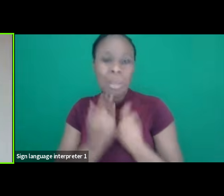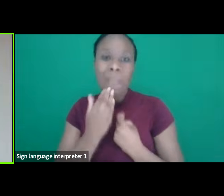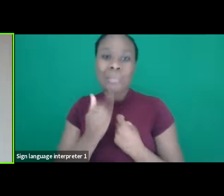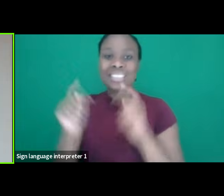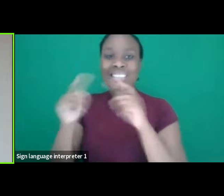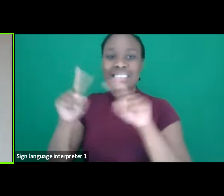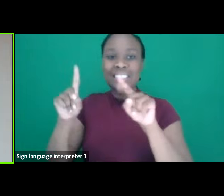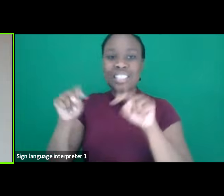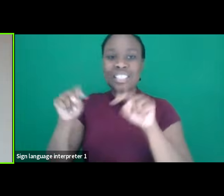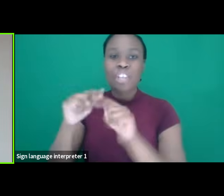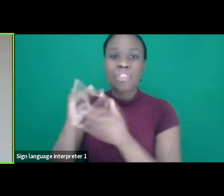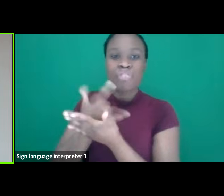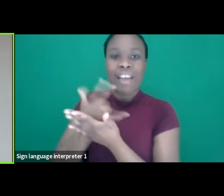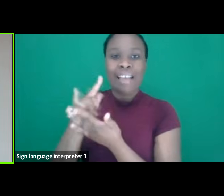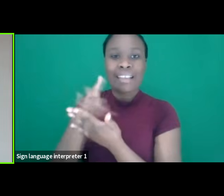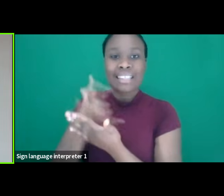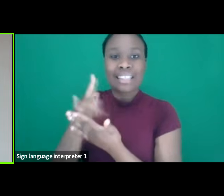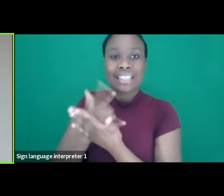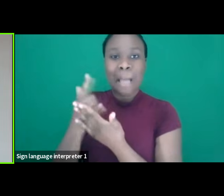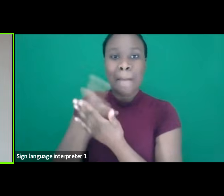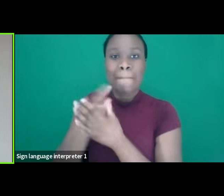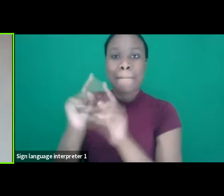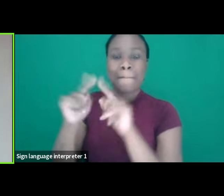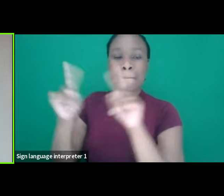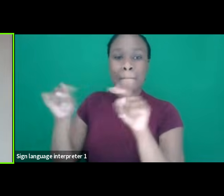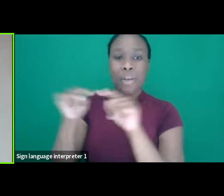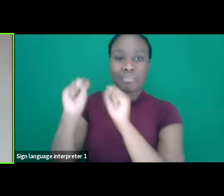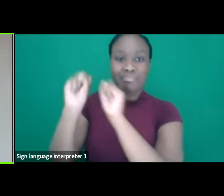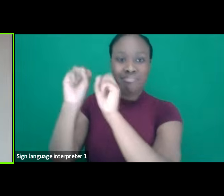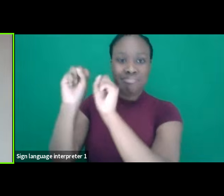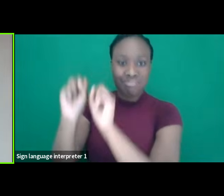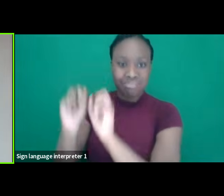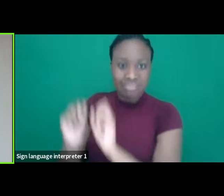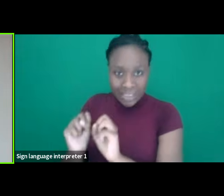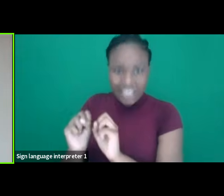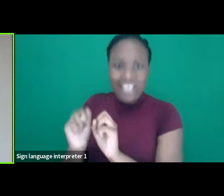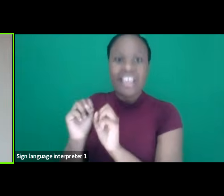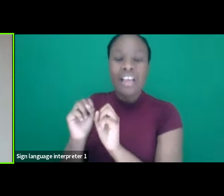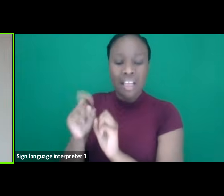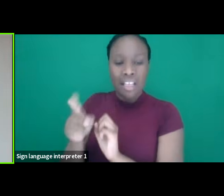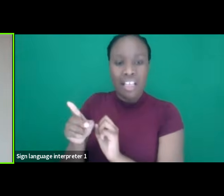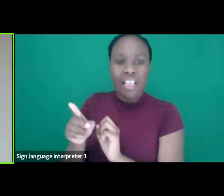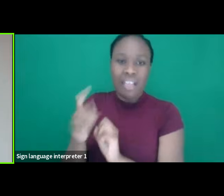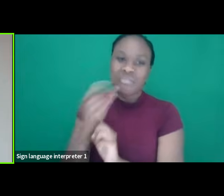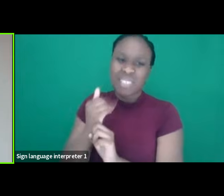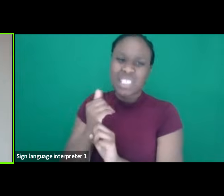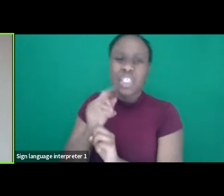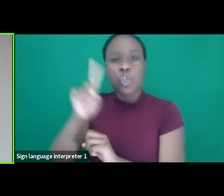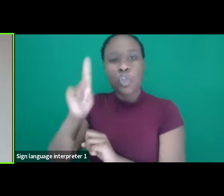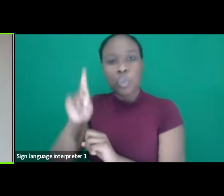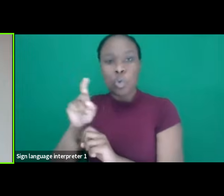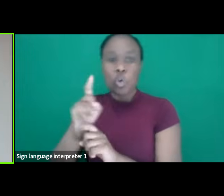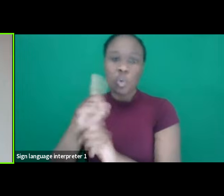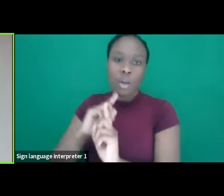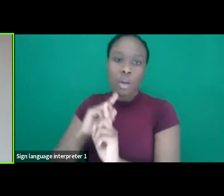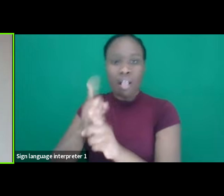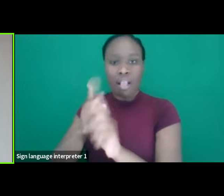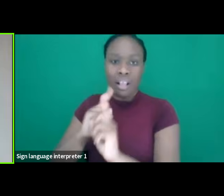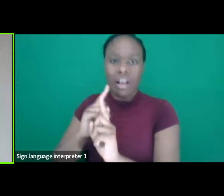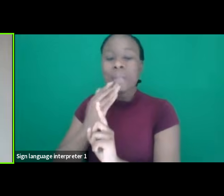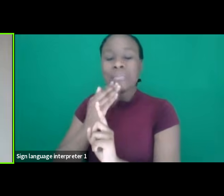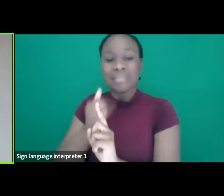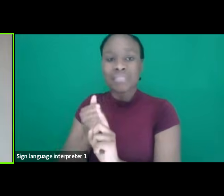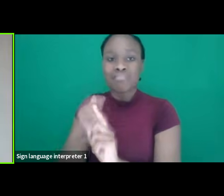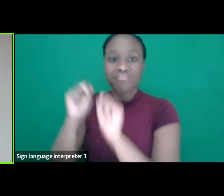chat and ask whatever question you like. We have a Q&A session later in